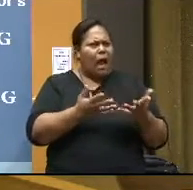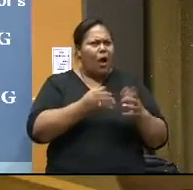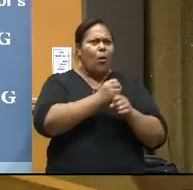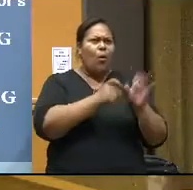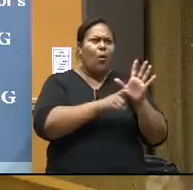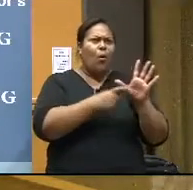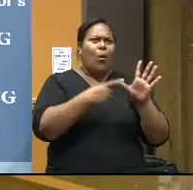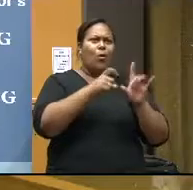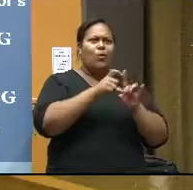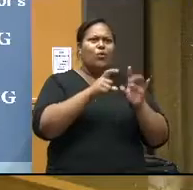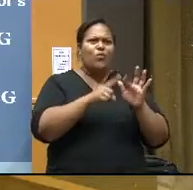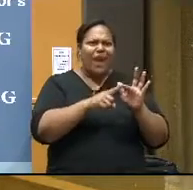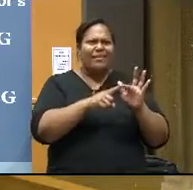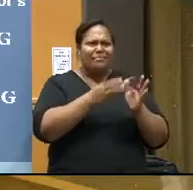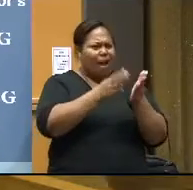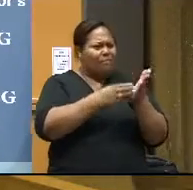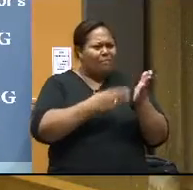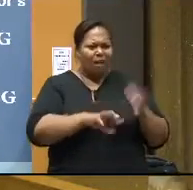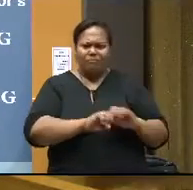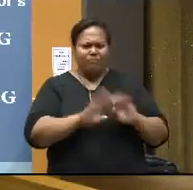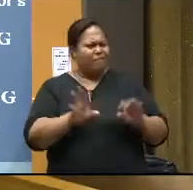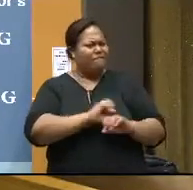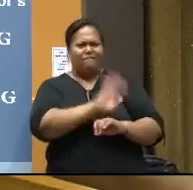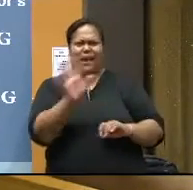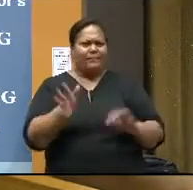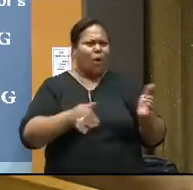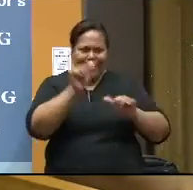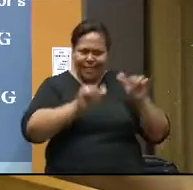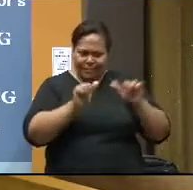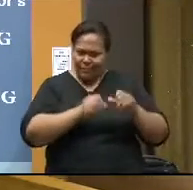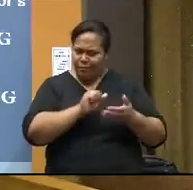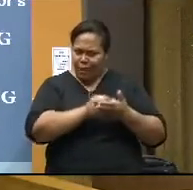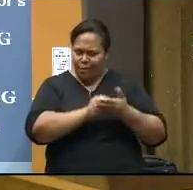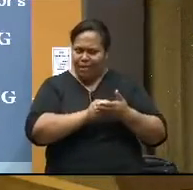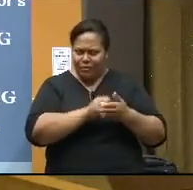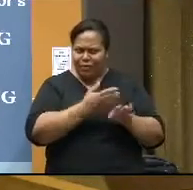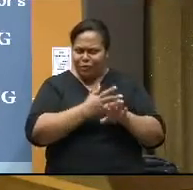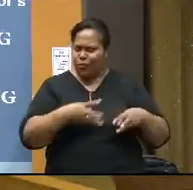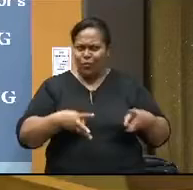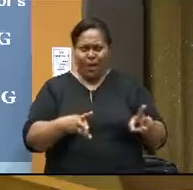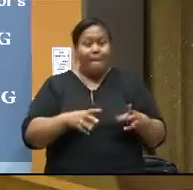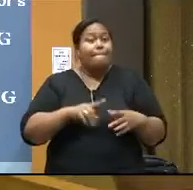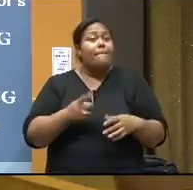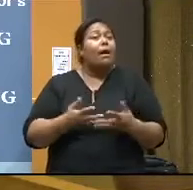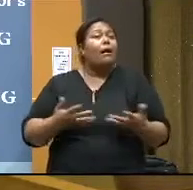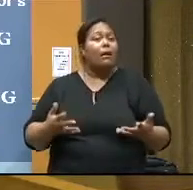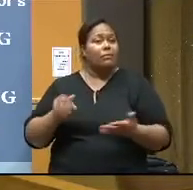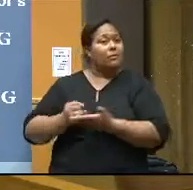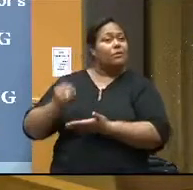to basically, okay, you've done your assessment in the most modern way. How does the institution